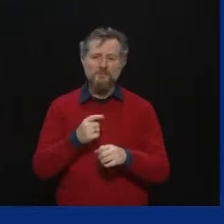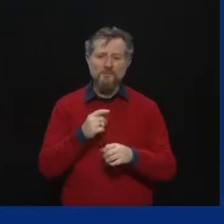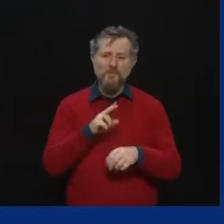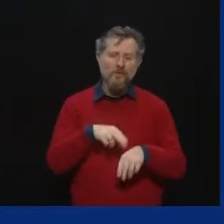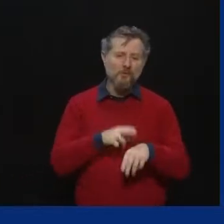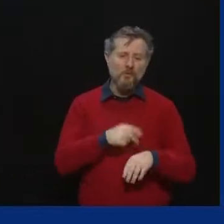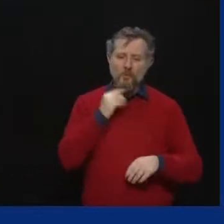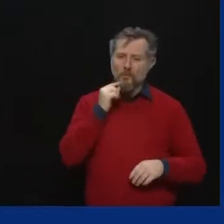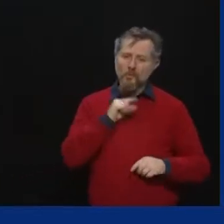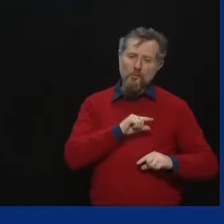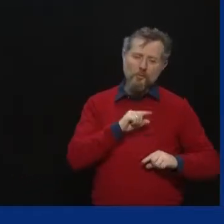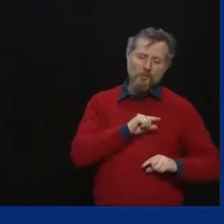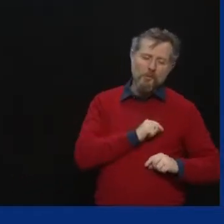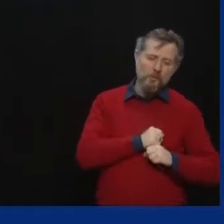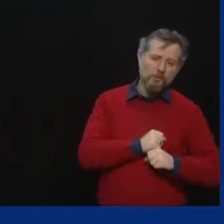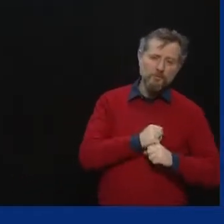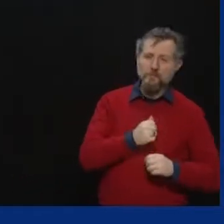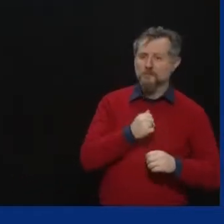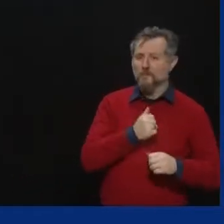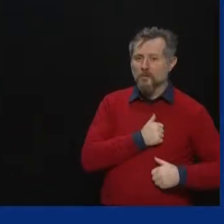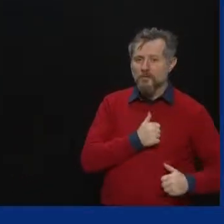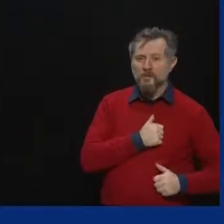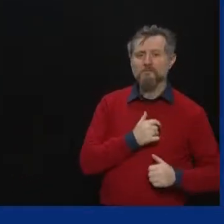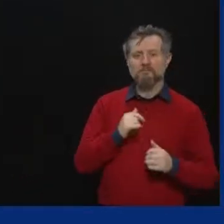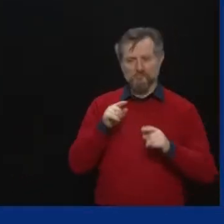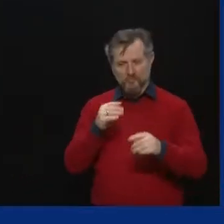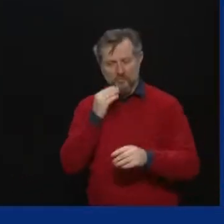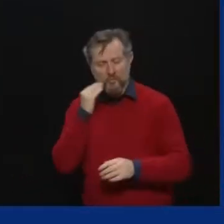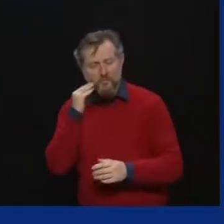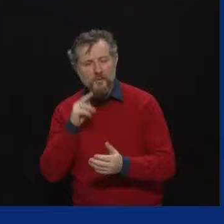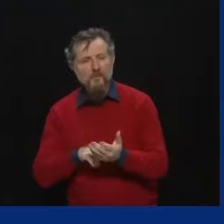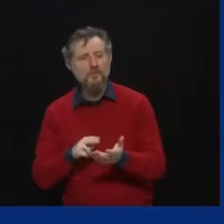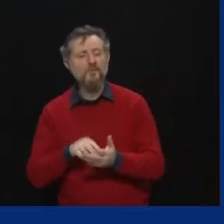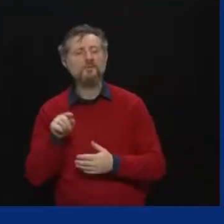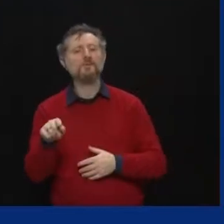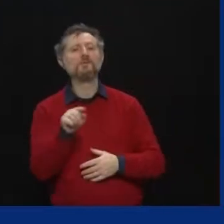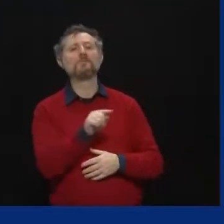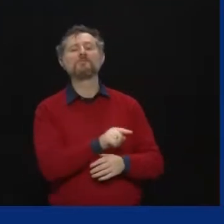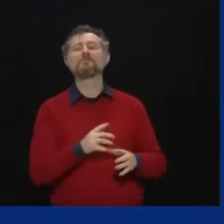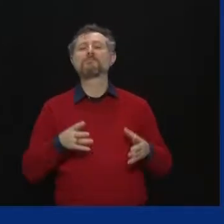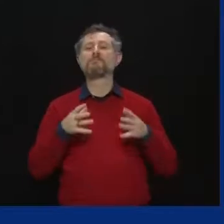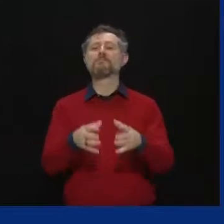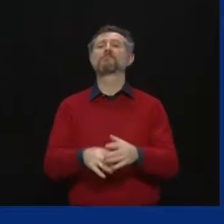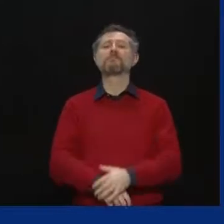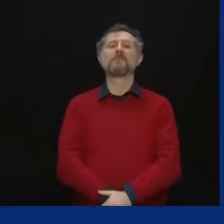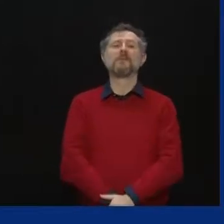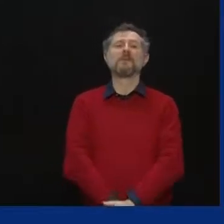specifically. And we will continue to do that and, of course, watch the data.